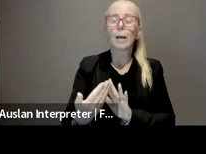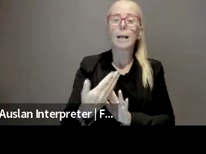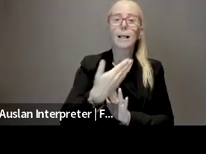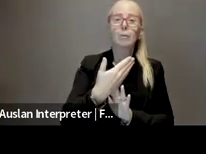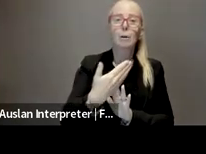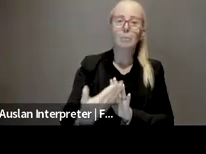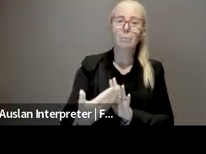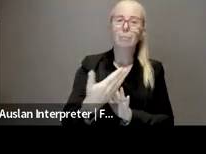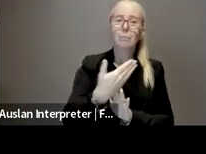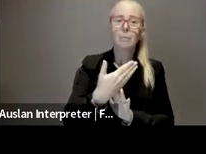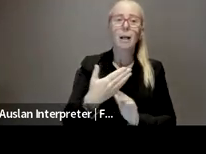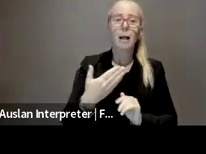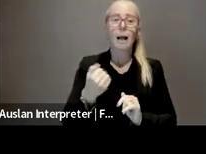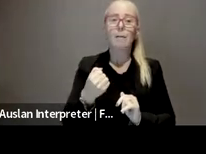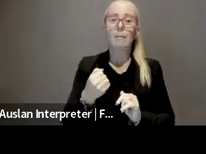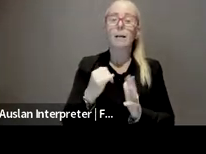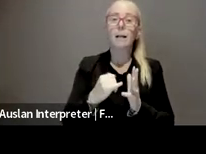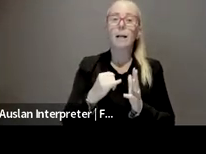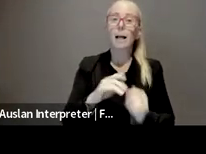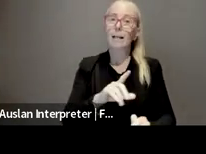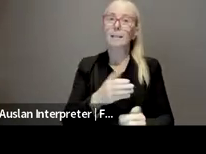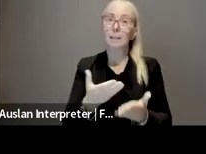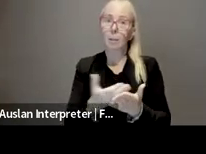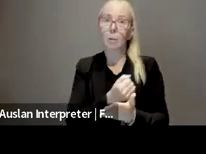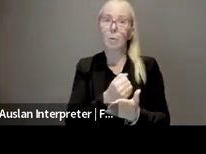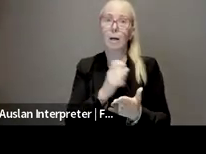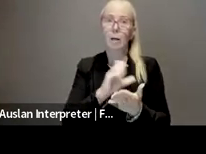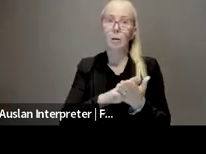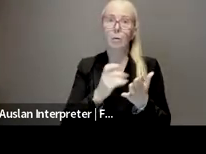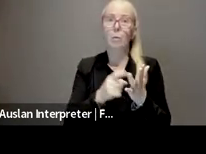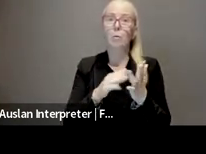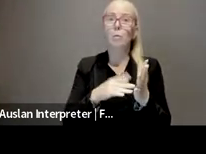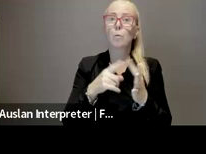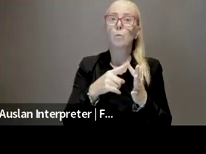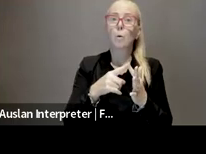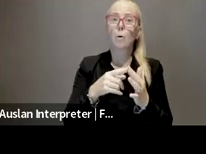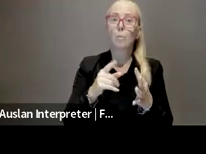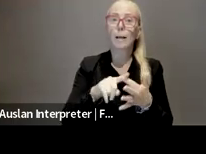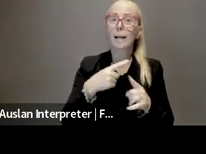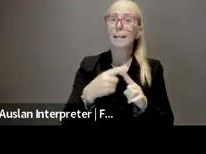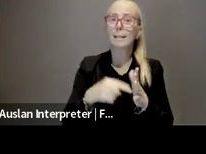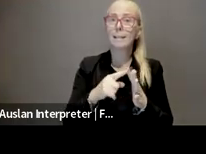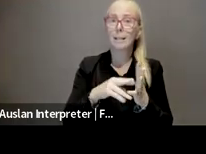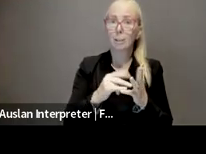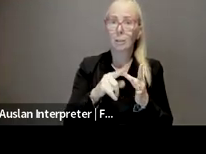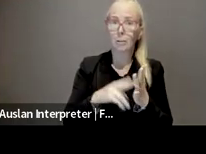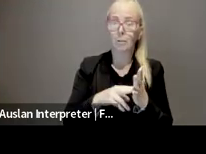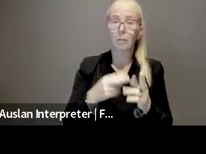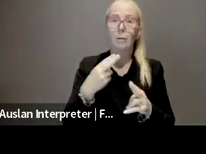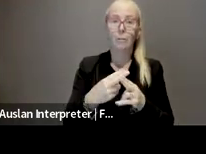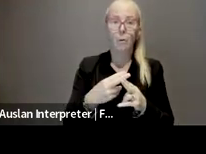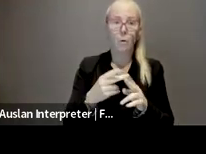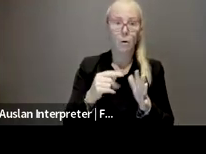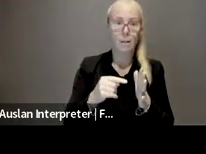First, it aligns managers and their direct reports on shared priorities that stay up to date. Second, it cuts out noise or